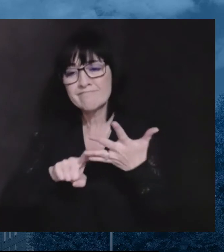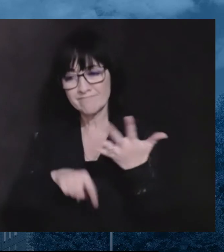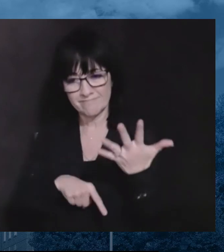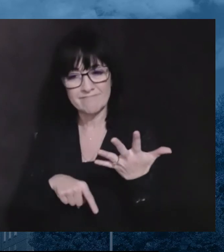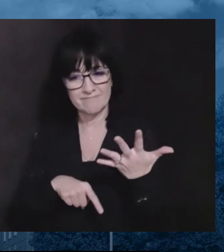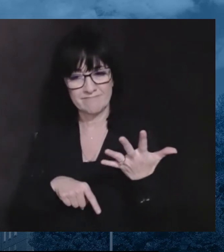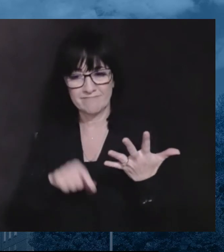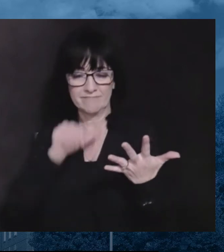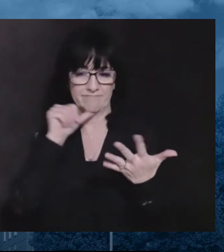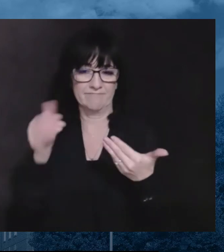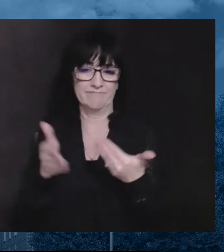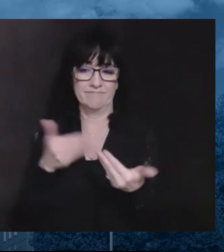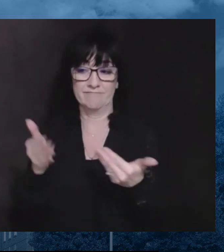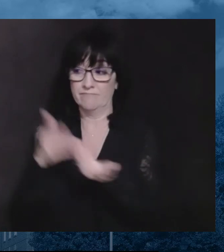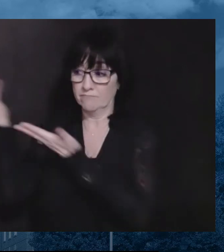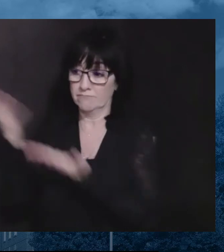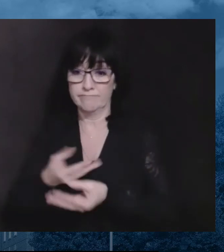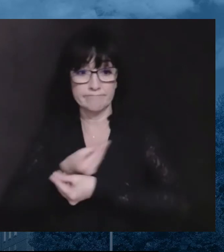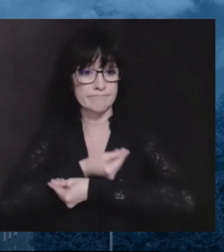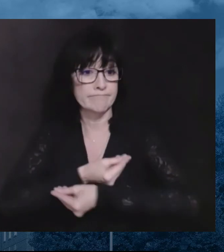coming weeks.